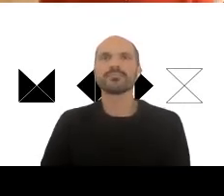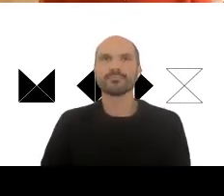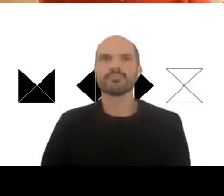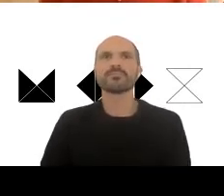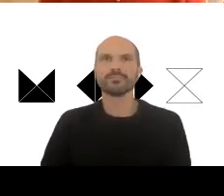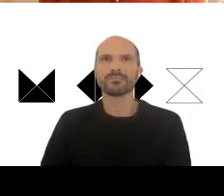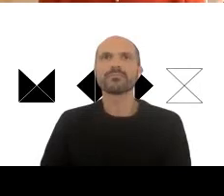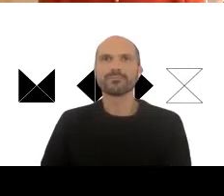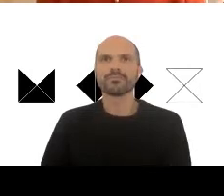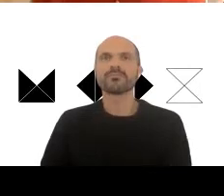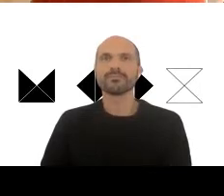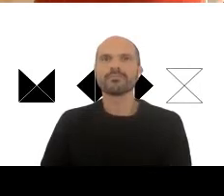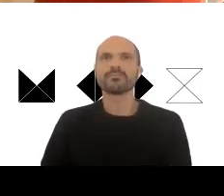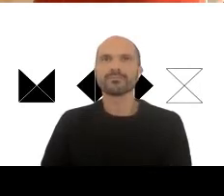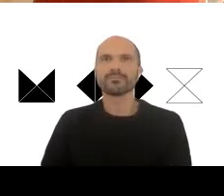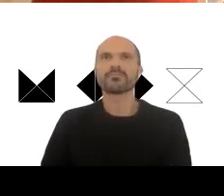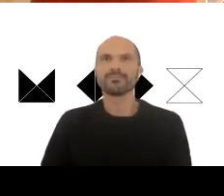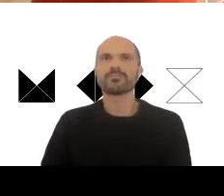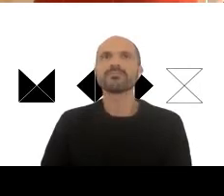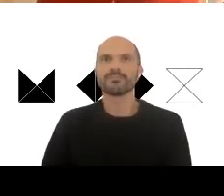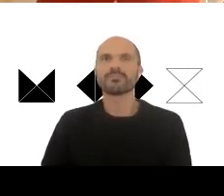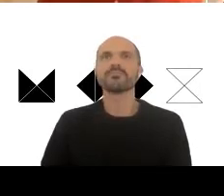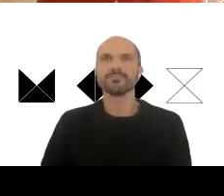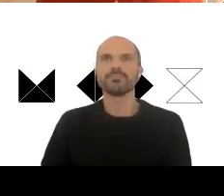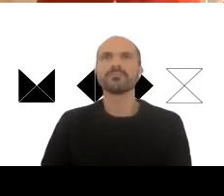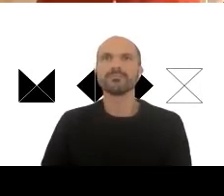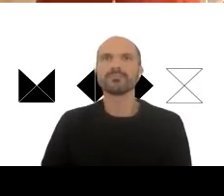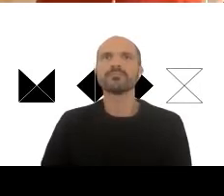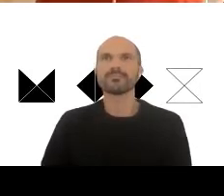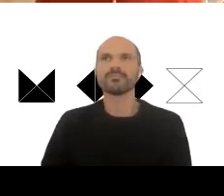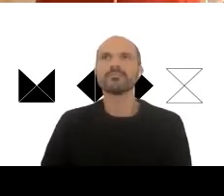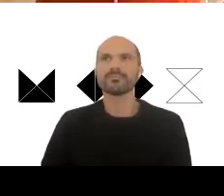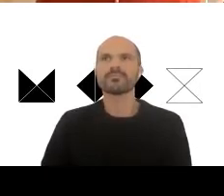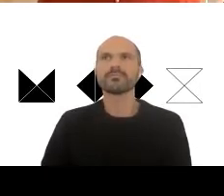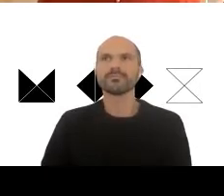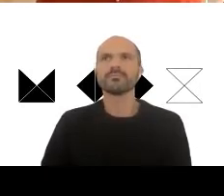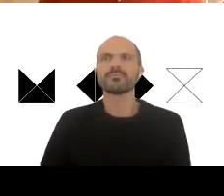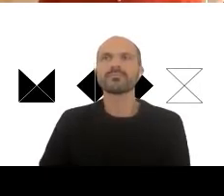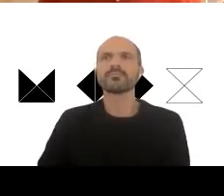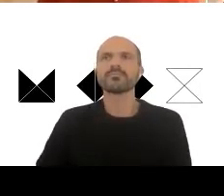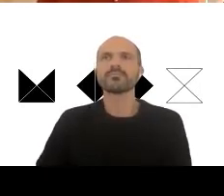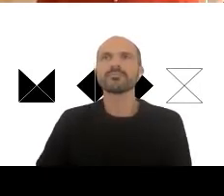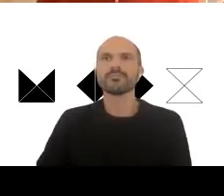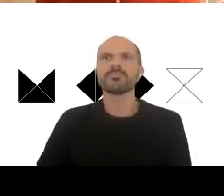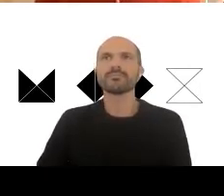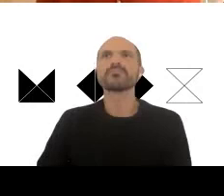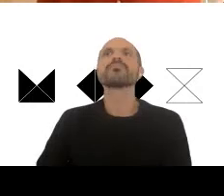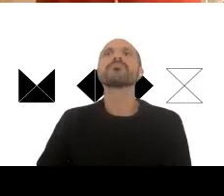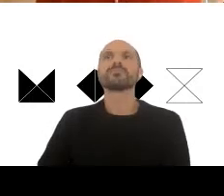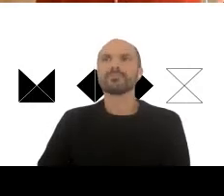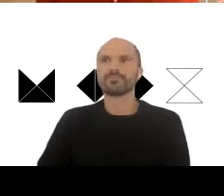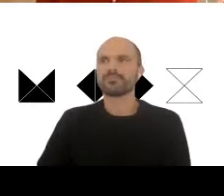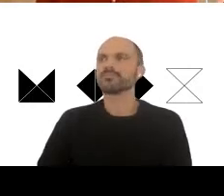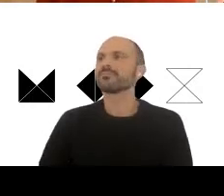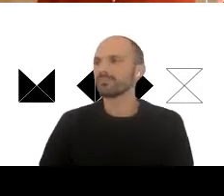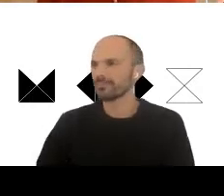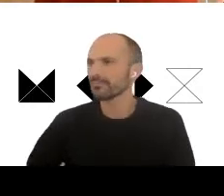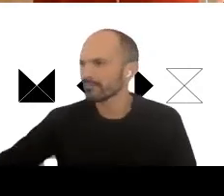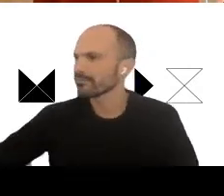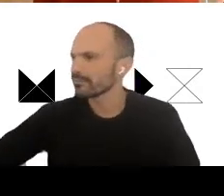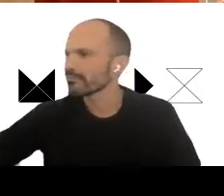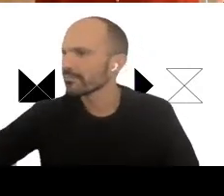people for 7 months instead of 23. And actually we could build 3 houses with the same labor